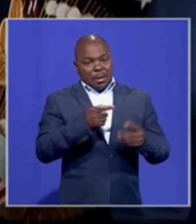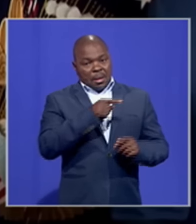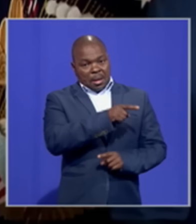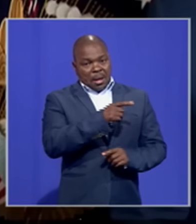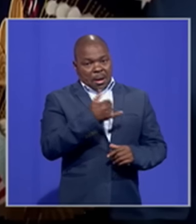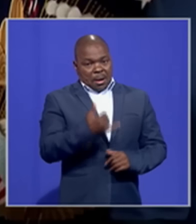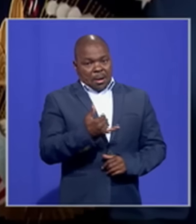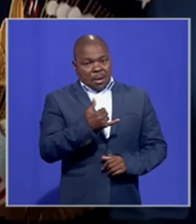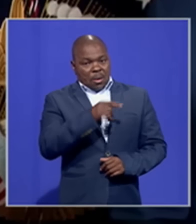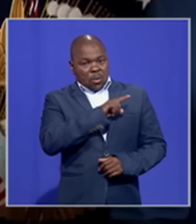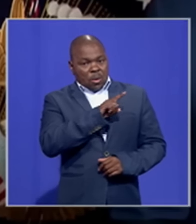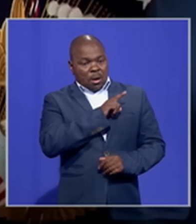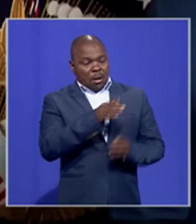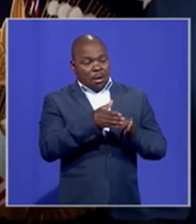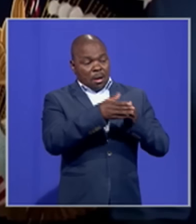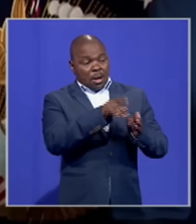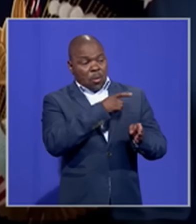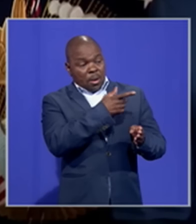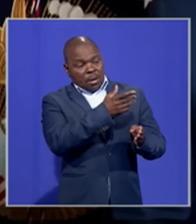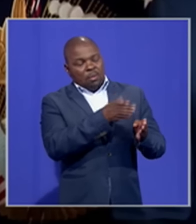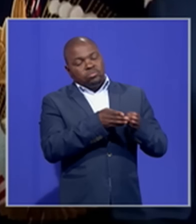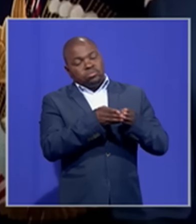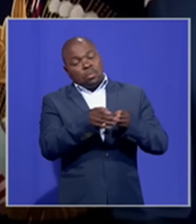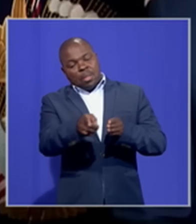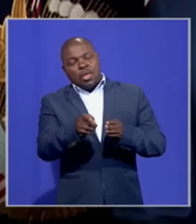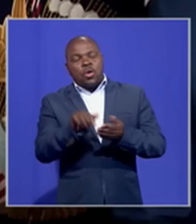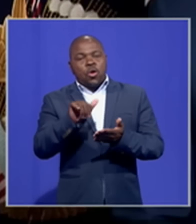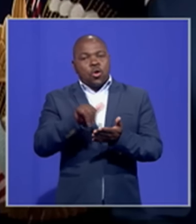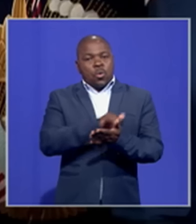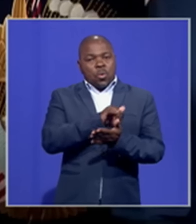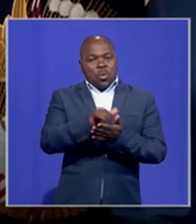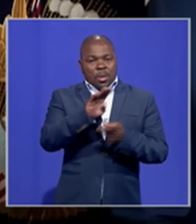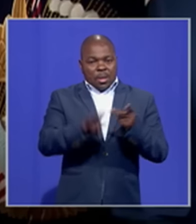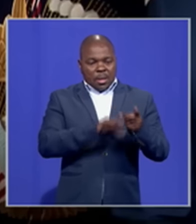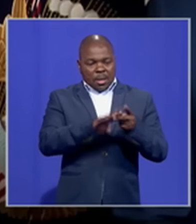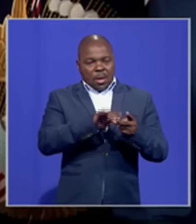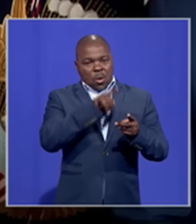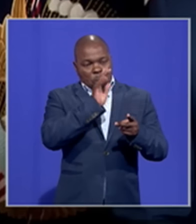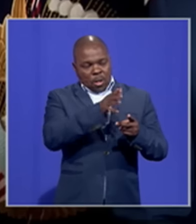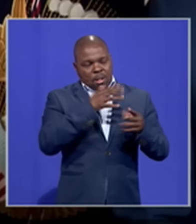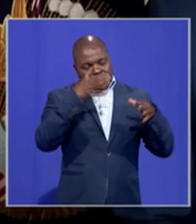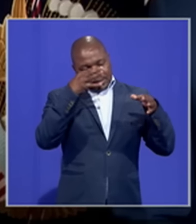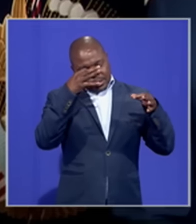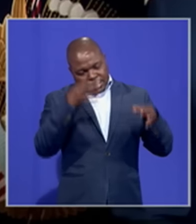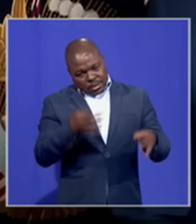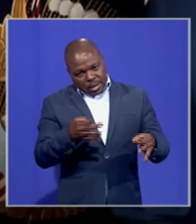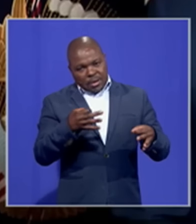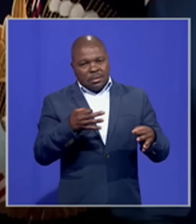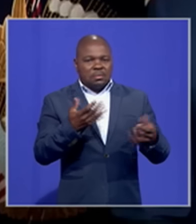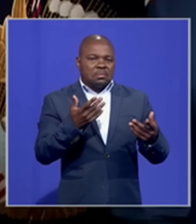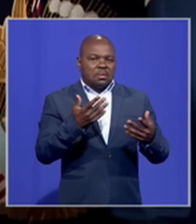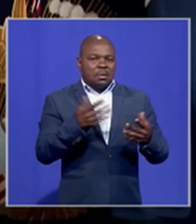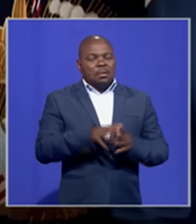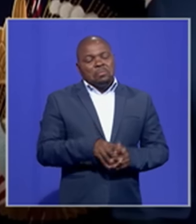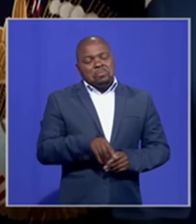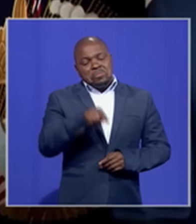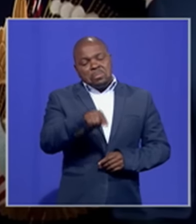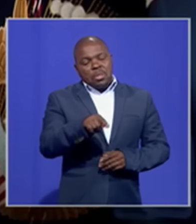they'll be heading to, ultimately, New York. And then a decision will be made, I assume, between New York